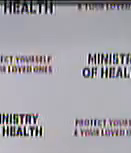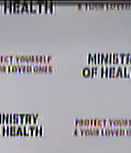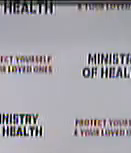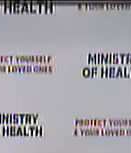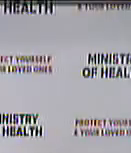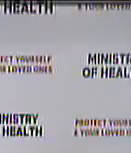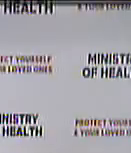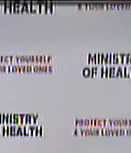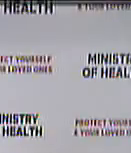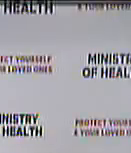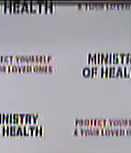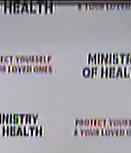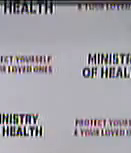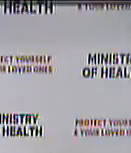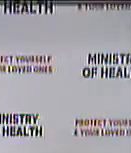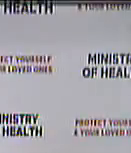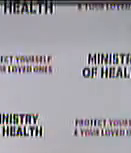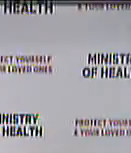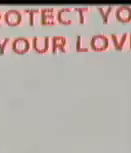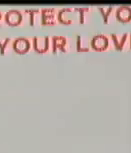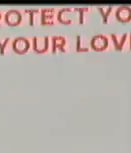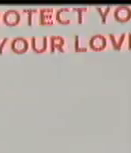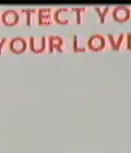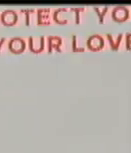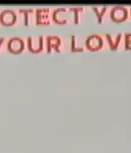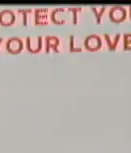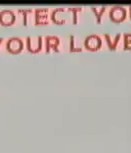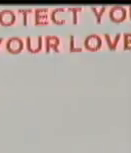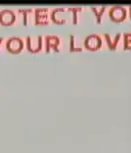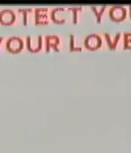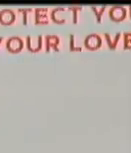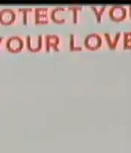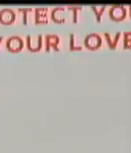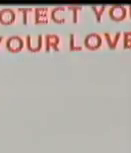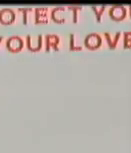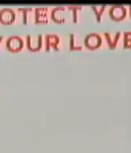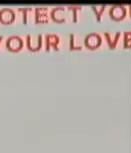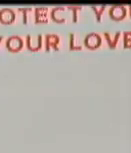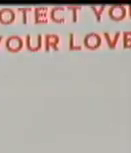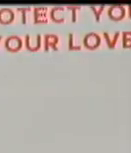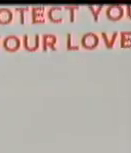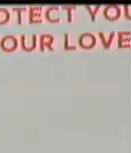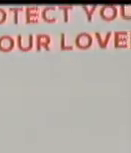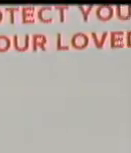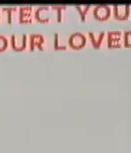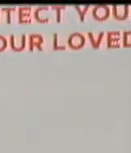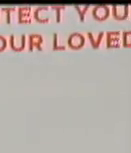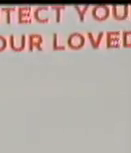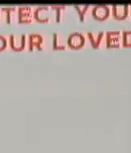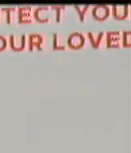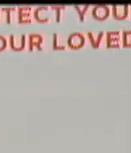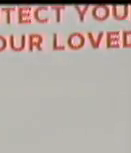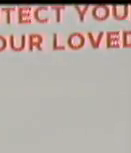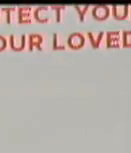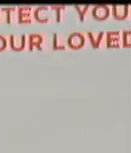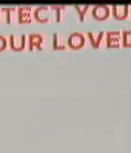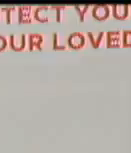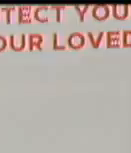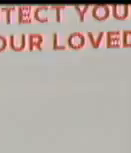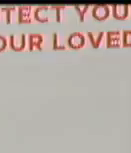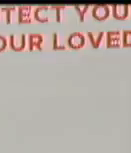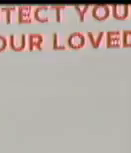Thank you, Ms. Alcantara. Good morning, Dr. Sirjusingh. Good morning to the members of the media and the members of the viewing and listening